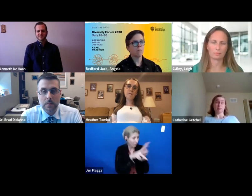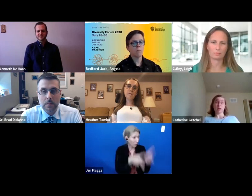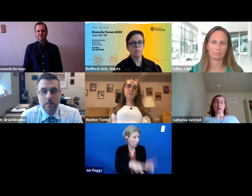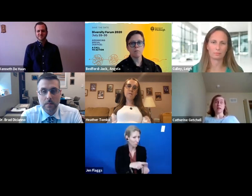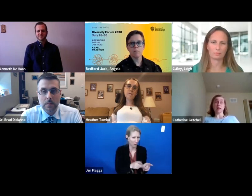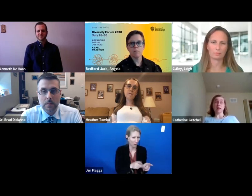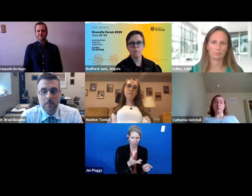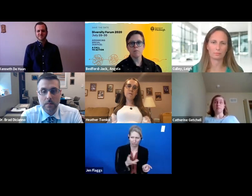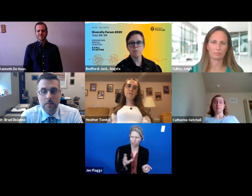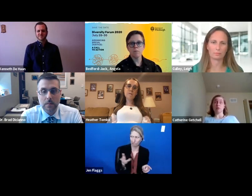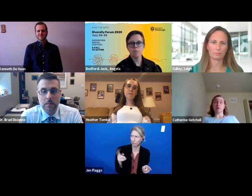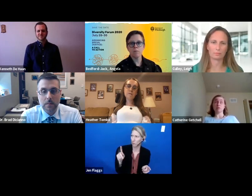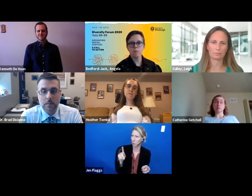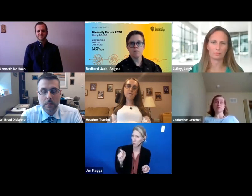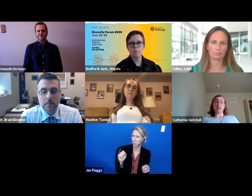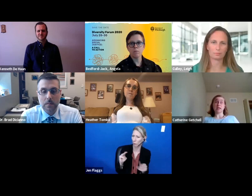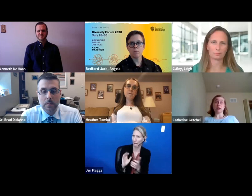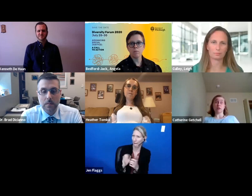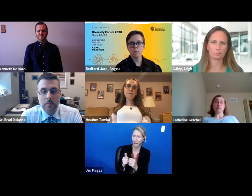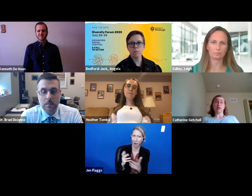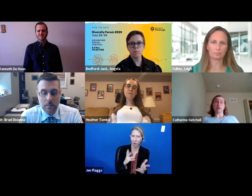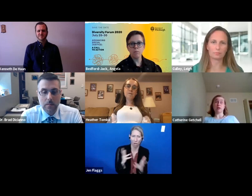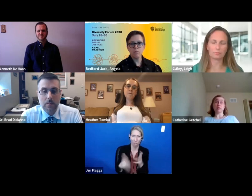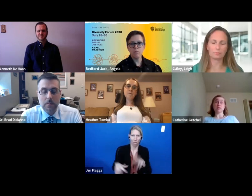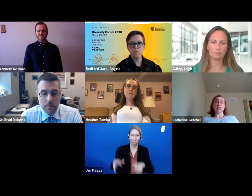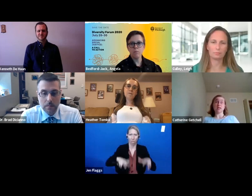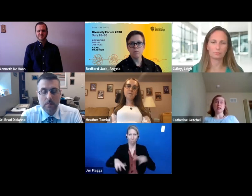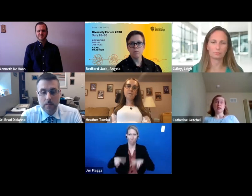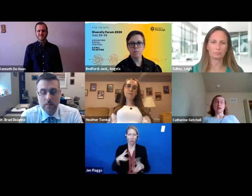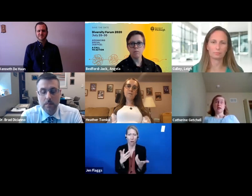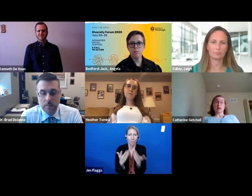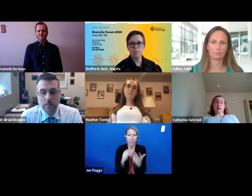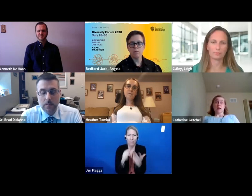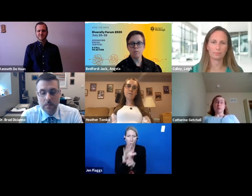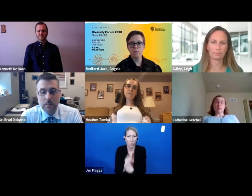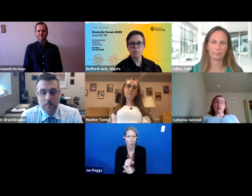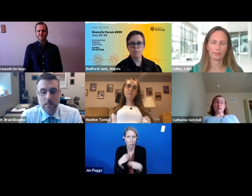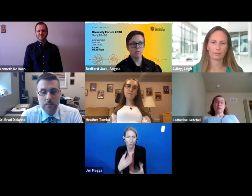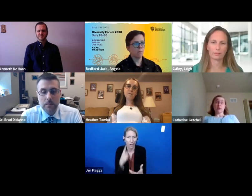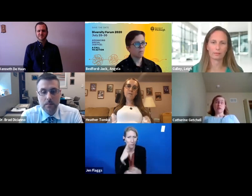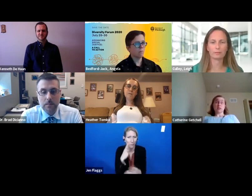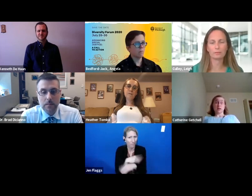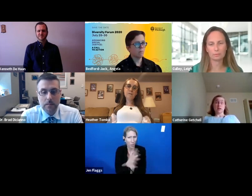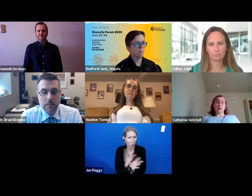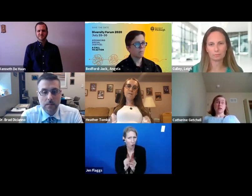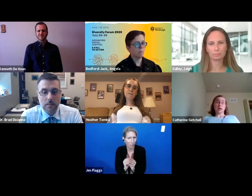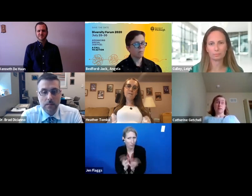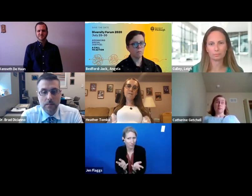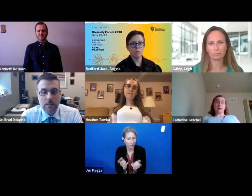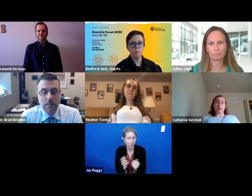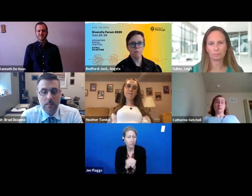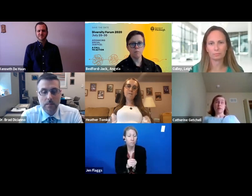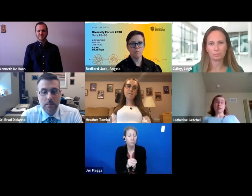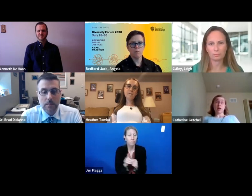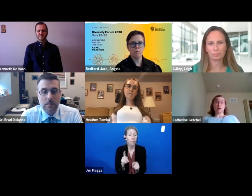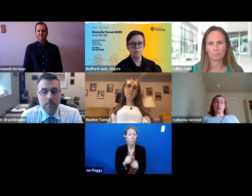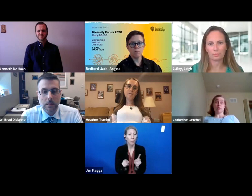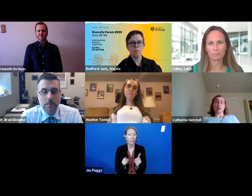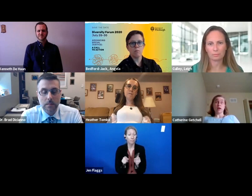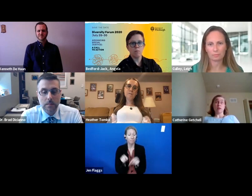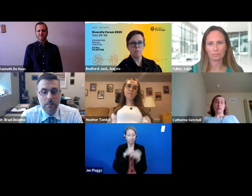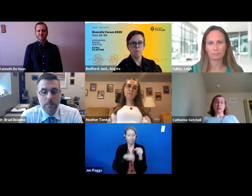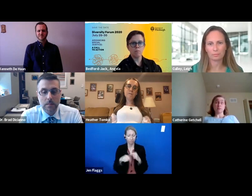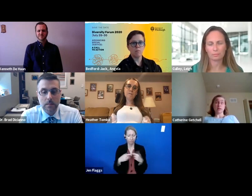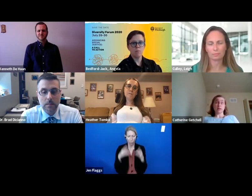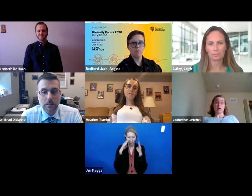it in a remote setting or video conference setting. But I want to really focus on mental